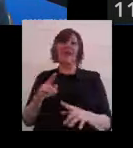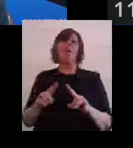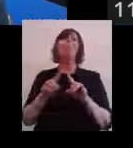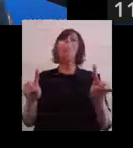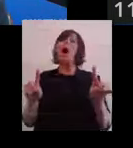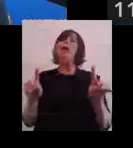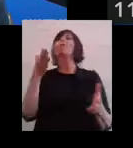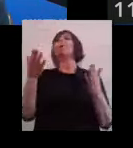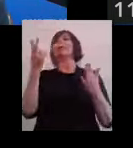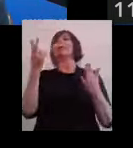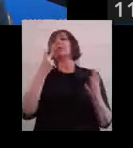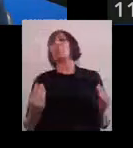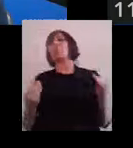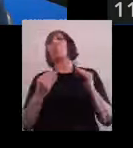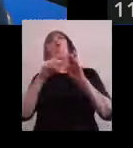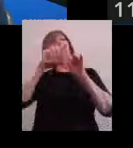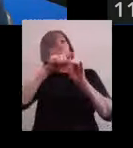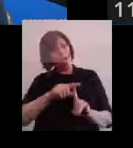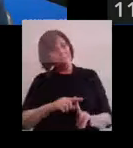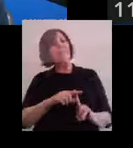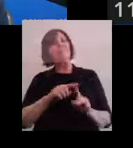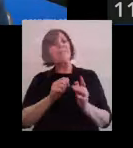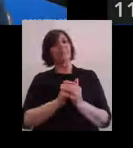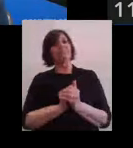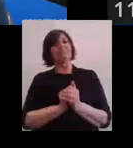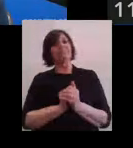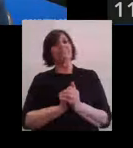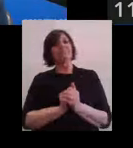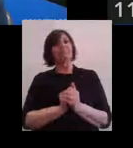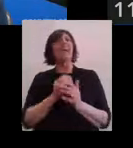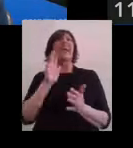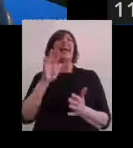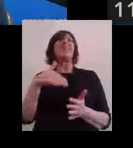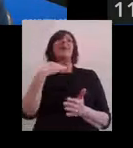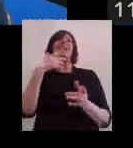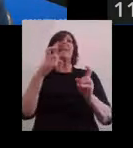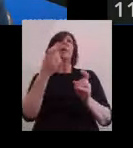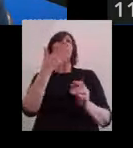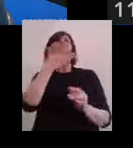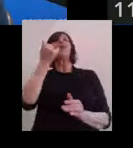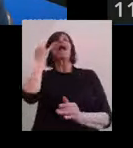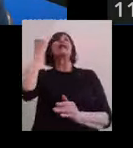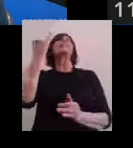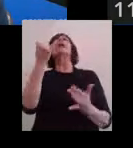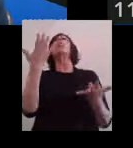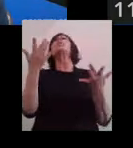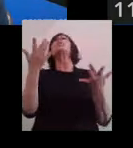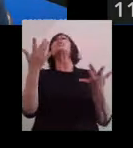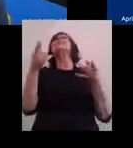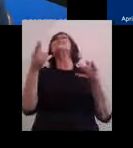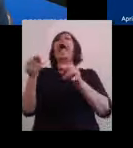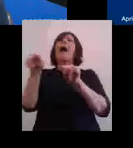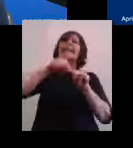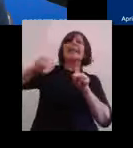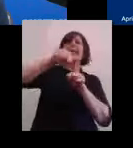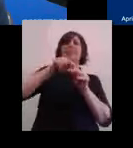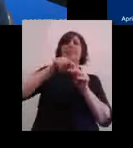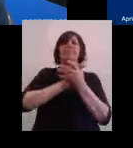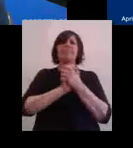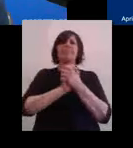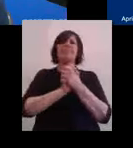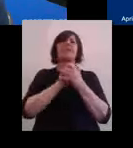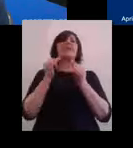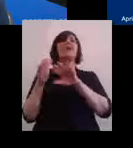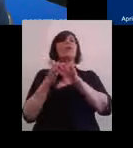a lot more positive cases. And it gives us a better indication of what's happening in the greater community. Now, with regards to Erie County's